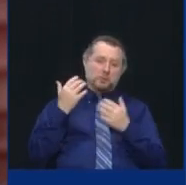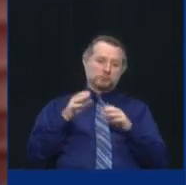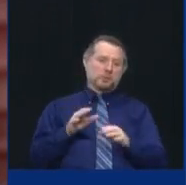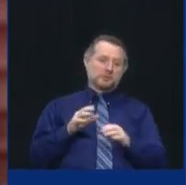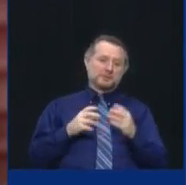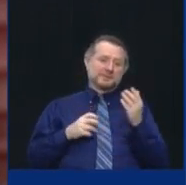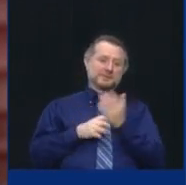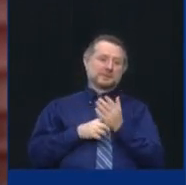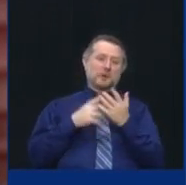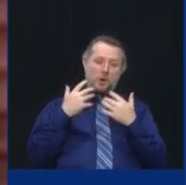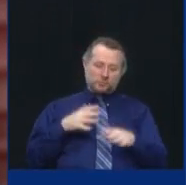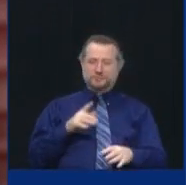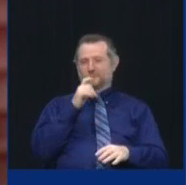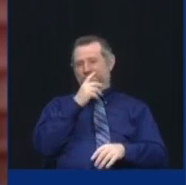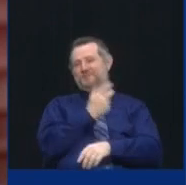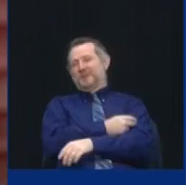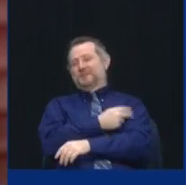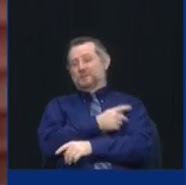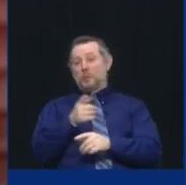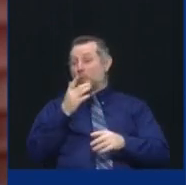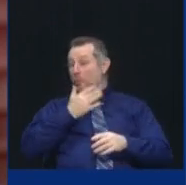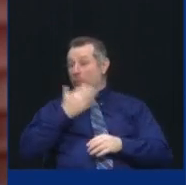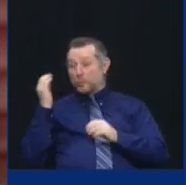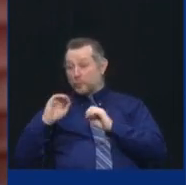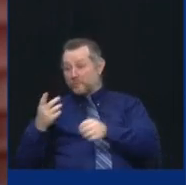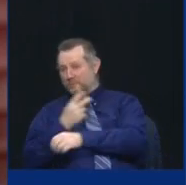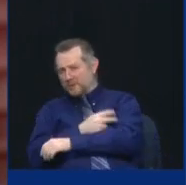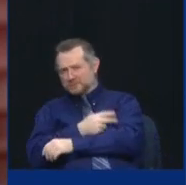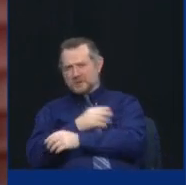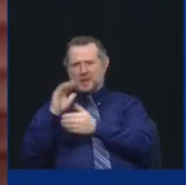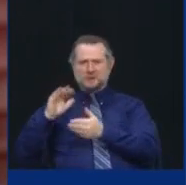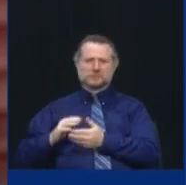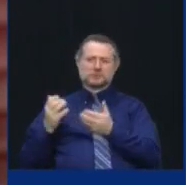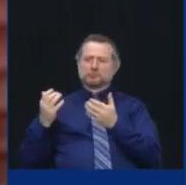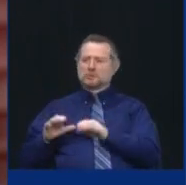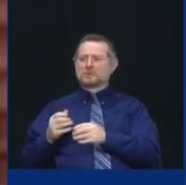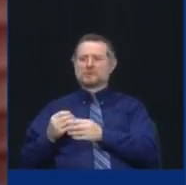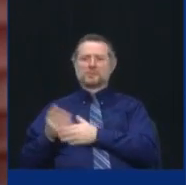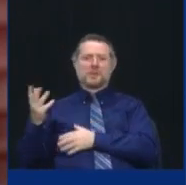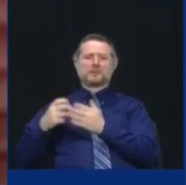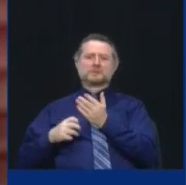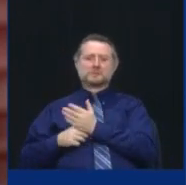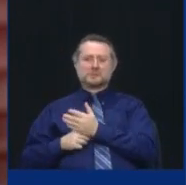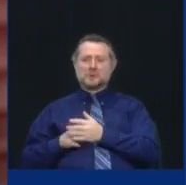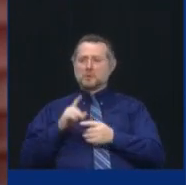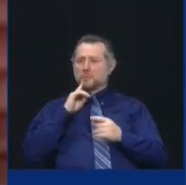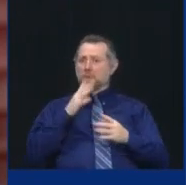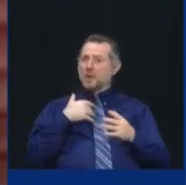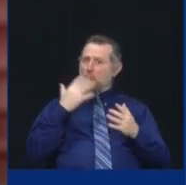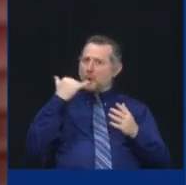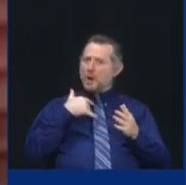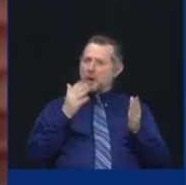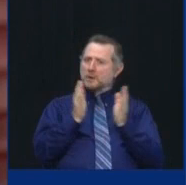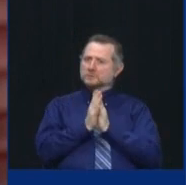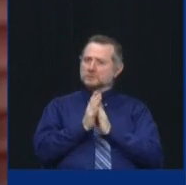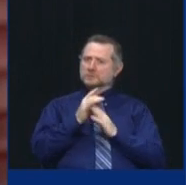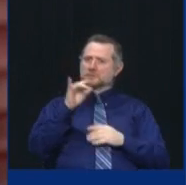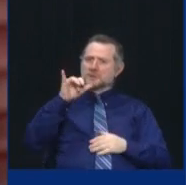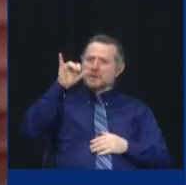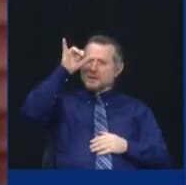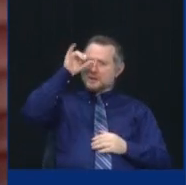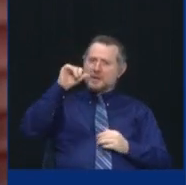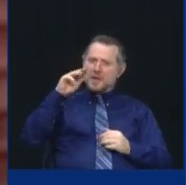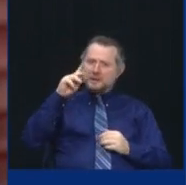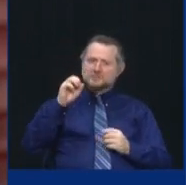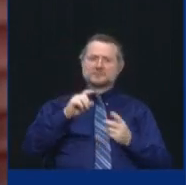if you are vaccinated than unvaccinated because there'll be more vaccinated tickets. I mean, the reason I asked is that we saw what happened with the Yankees and the Mets, where they put